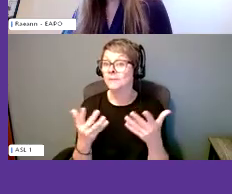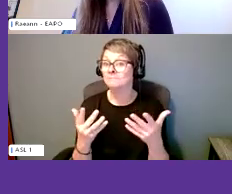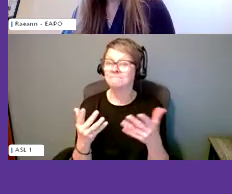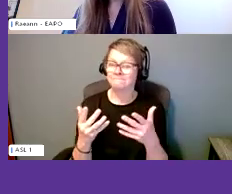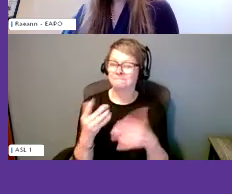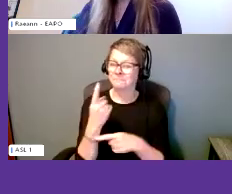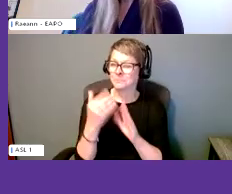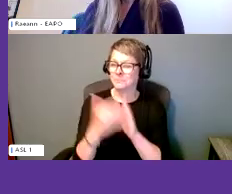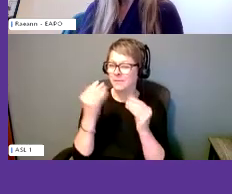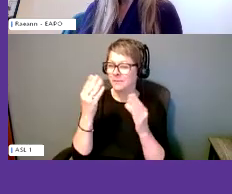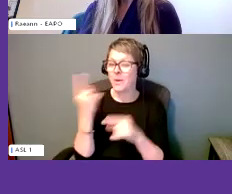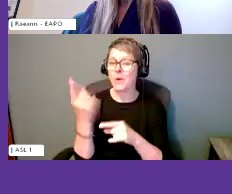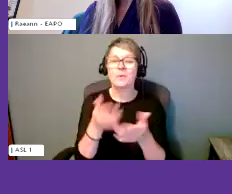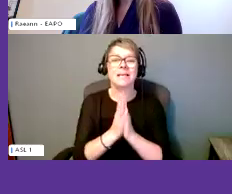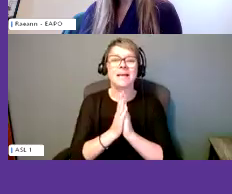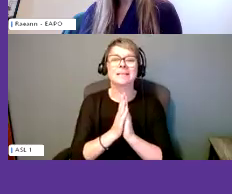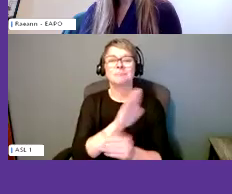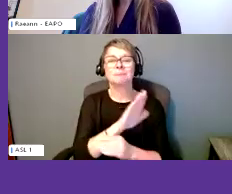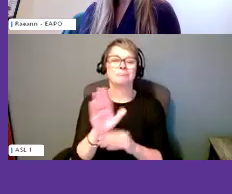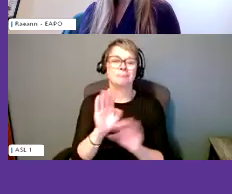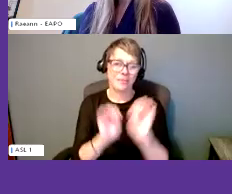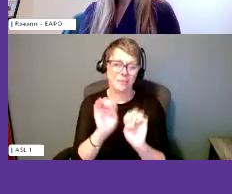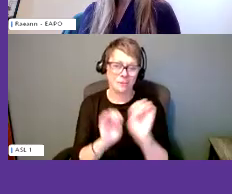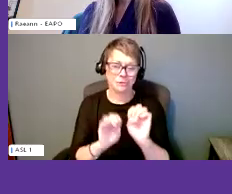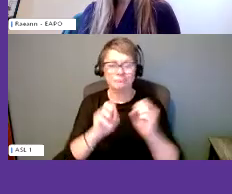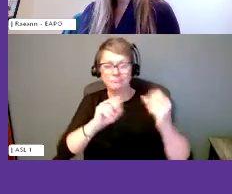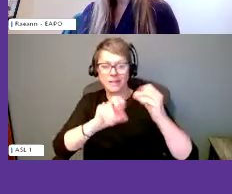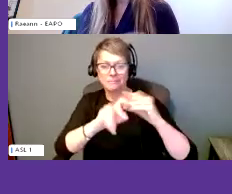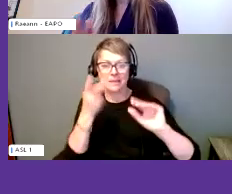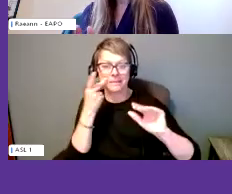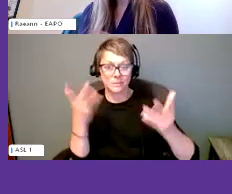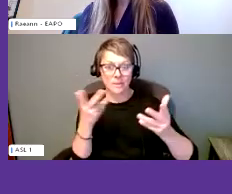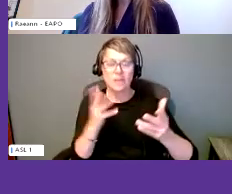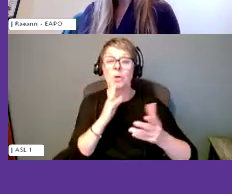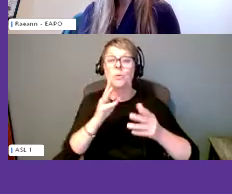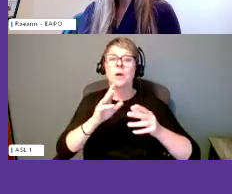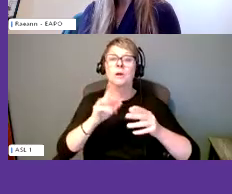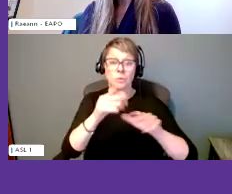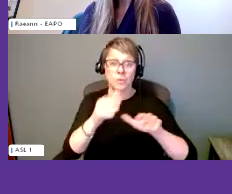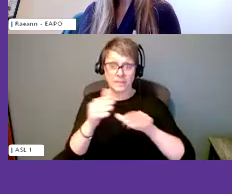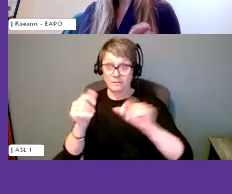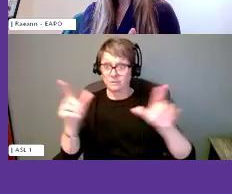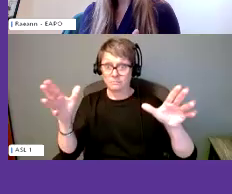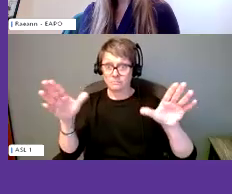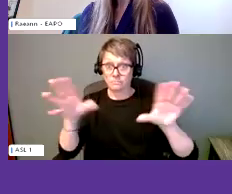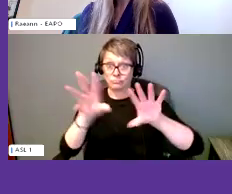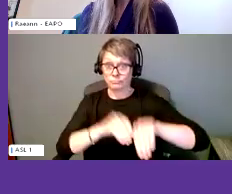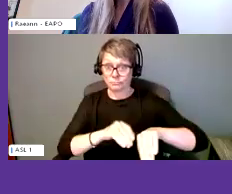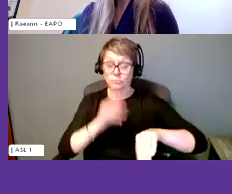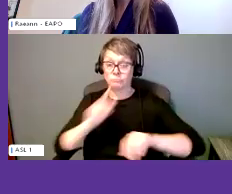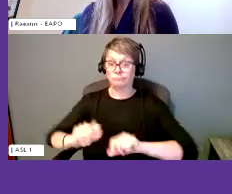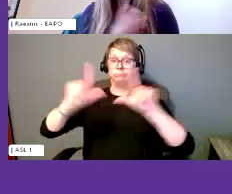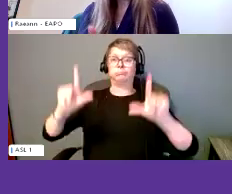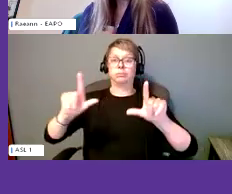information we always like to ask is evaluation. So again, I indicated there will be a pop-up when you leave the session. If you want to scan the